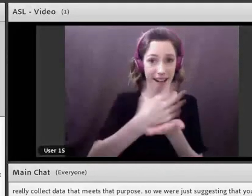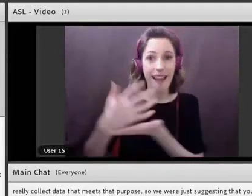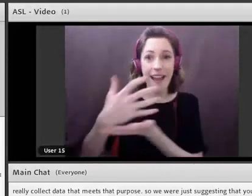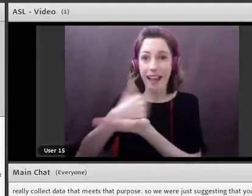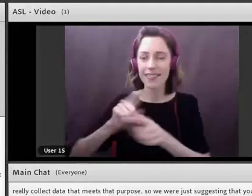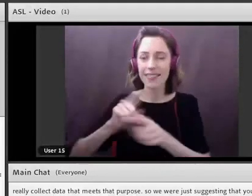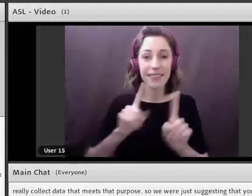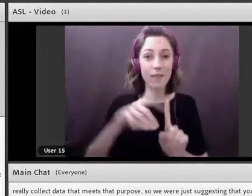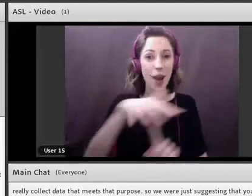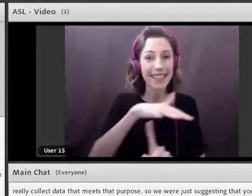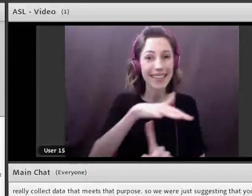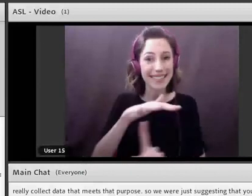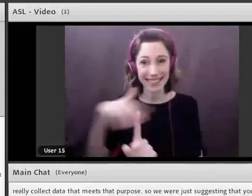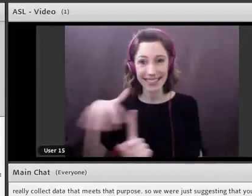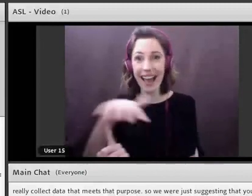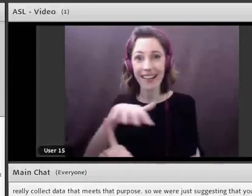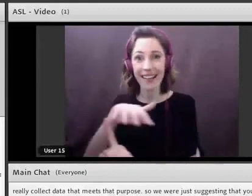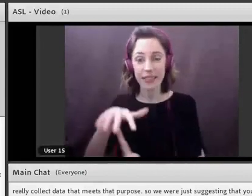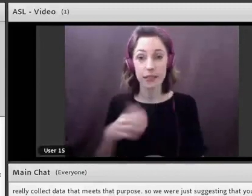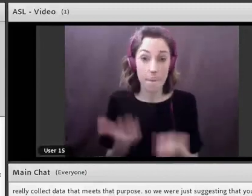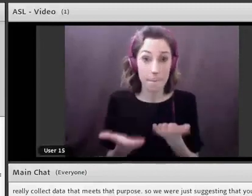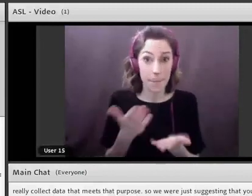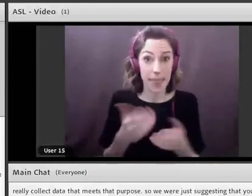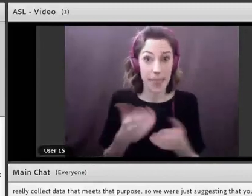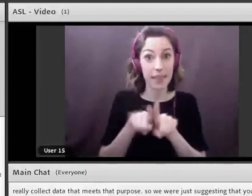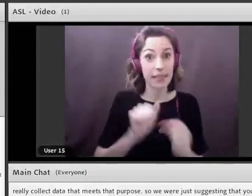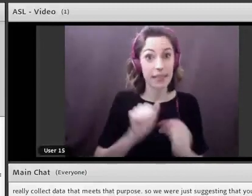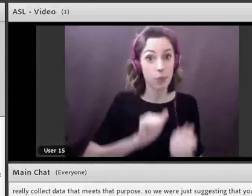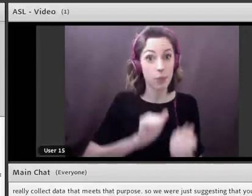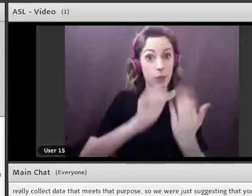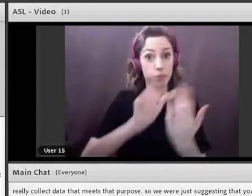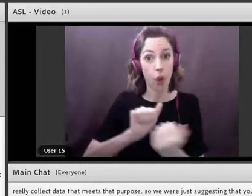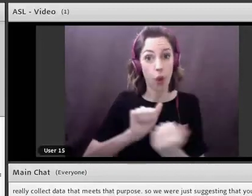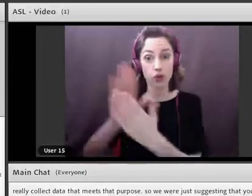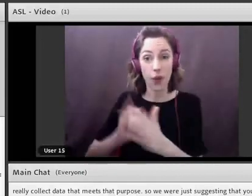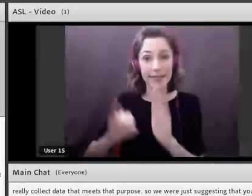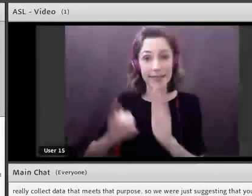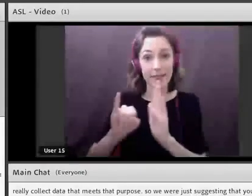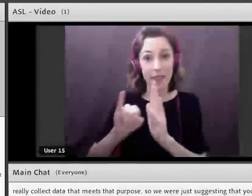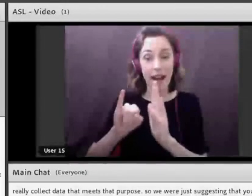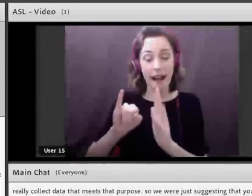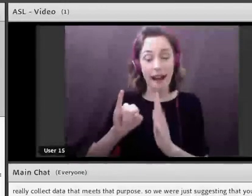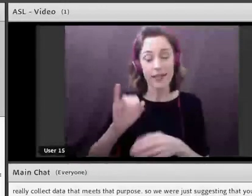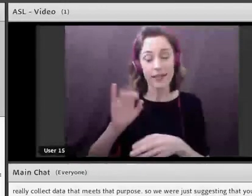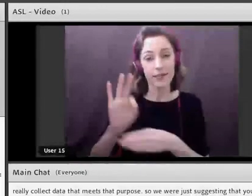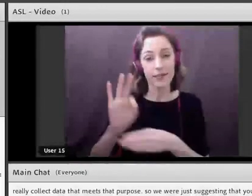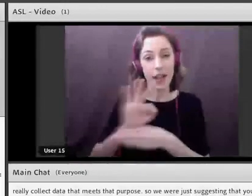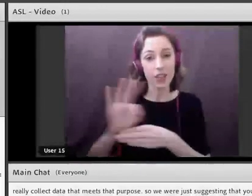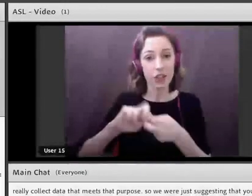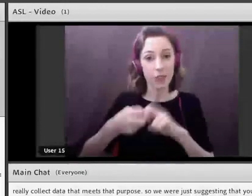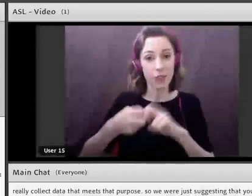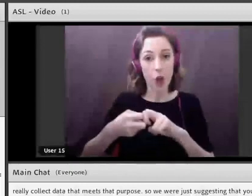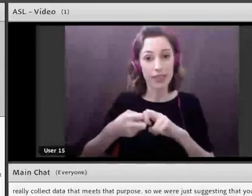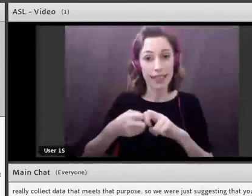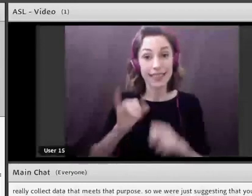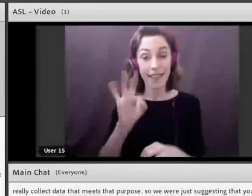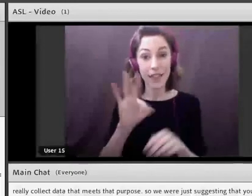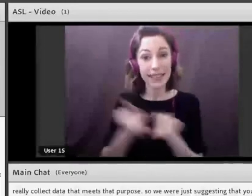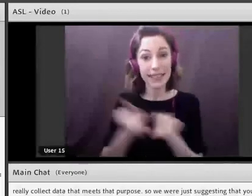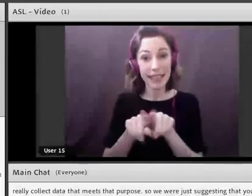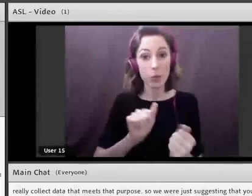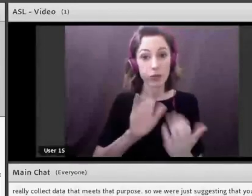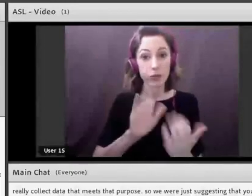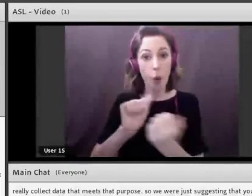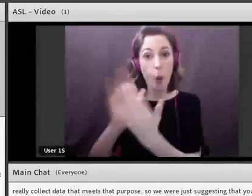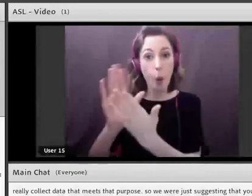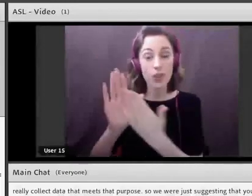to identifying functional difficulties, then those data can be used together, and they